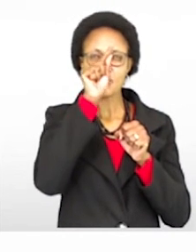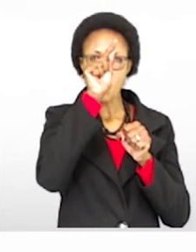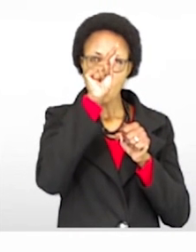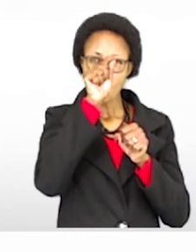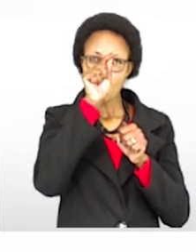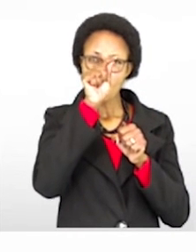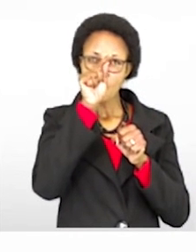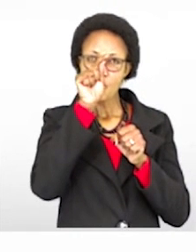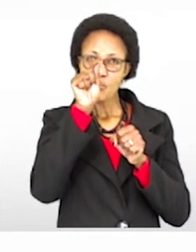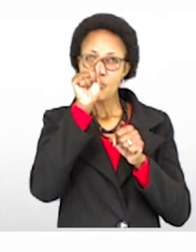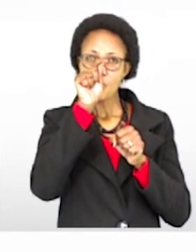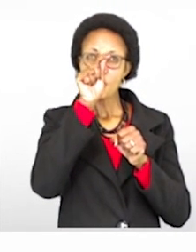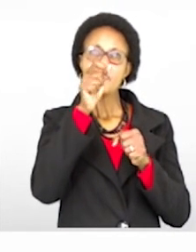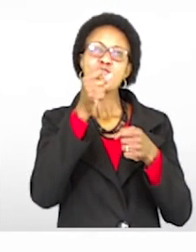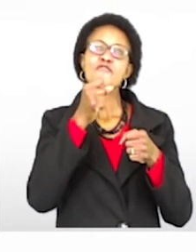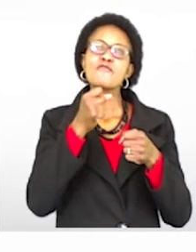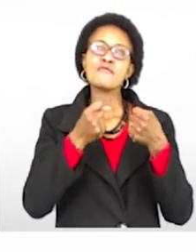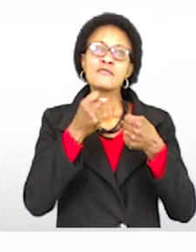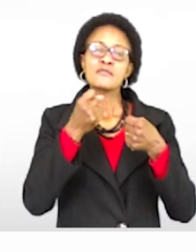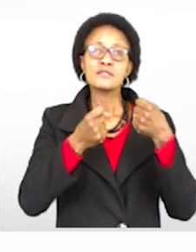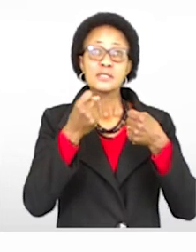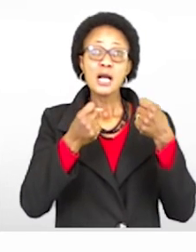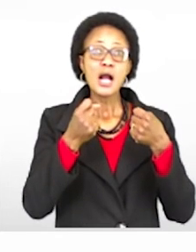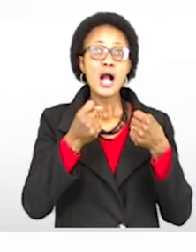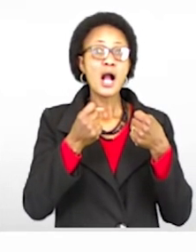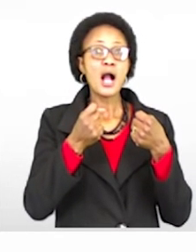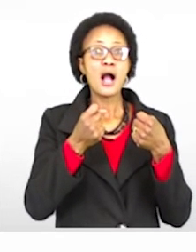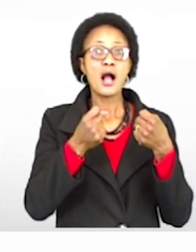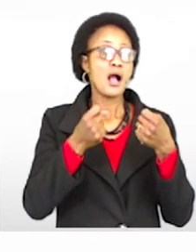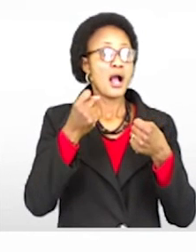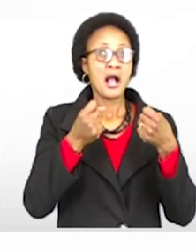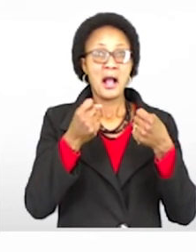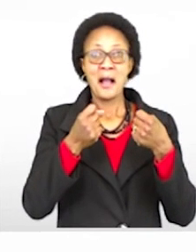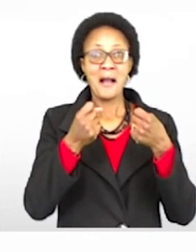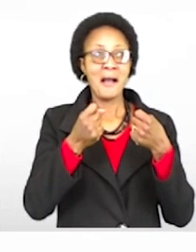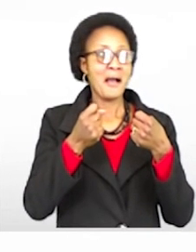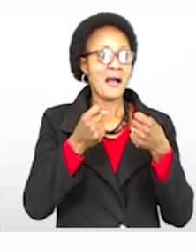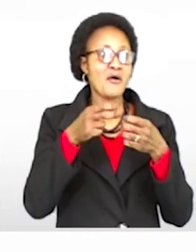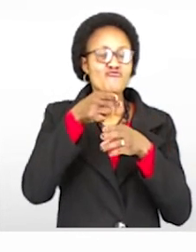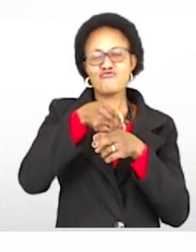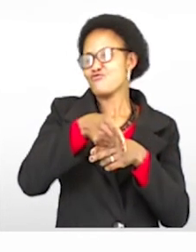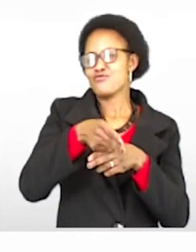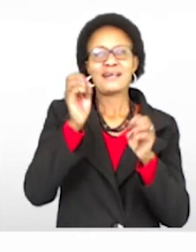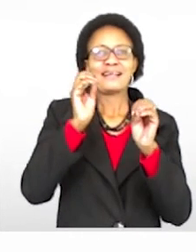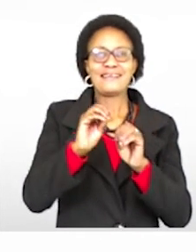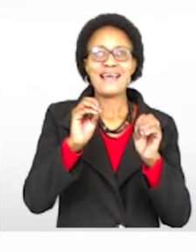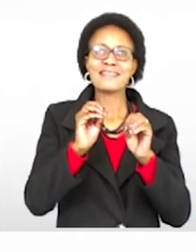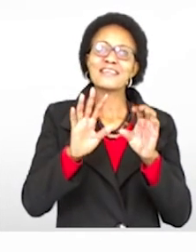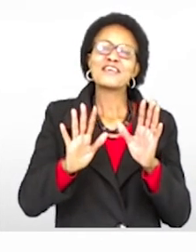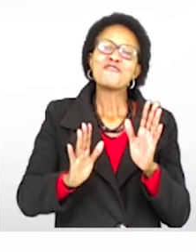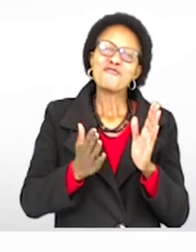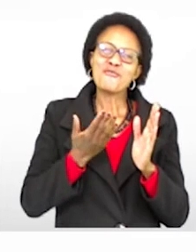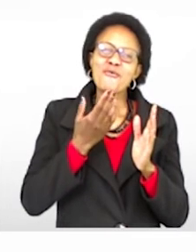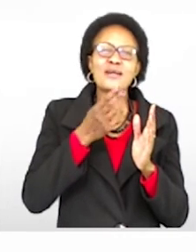car. And that car, has no fuel. So it needs to get to the fuel station. You're going to